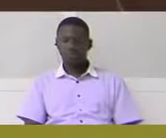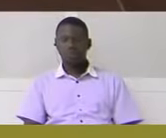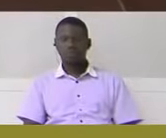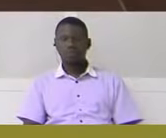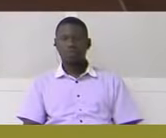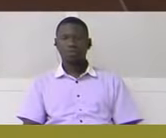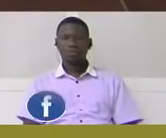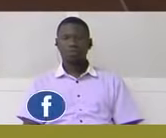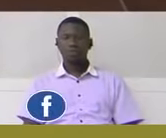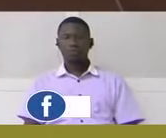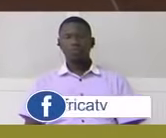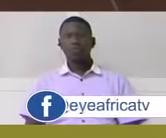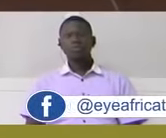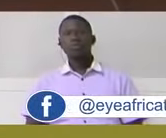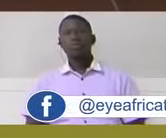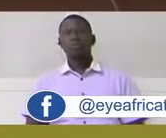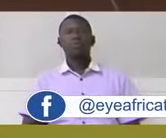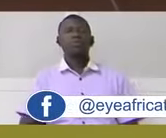obstructed